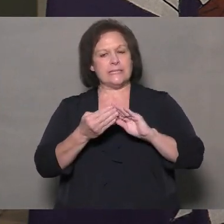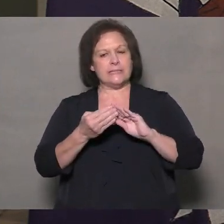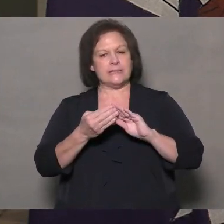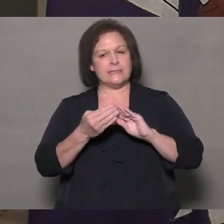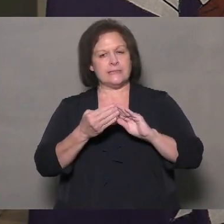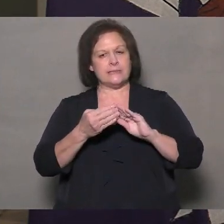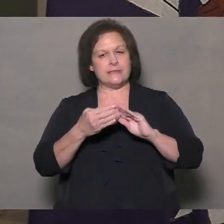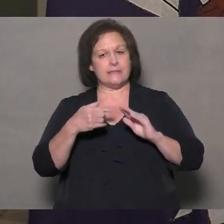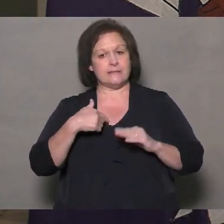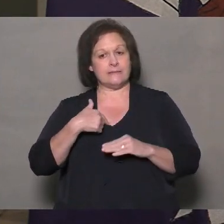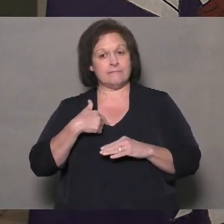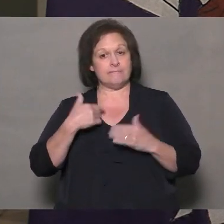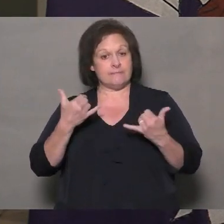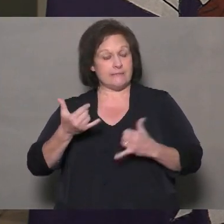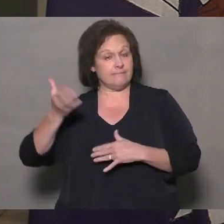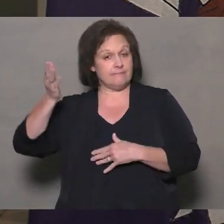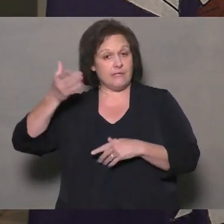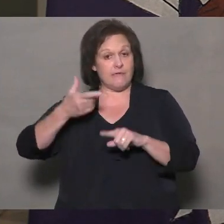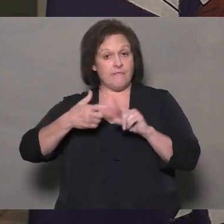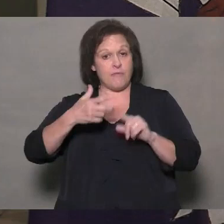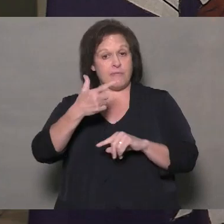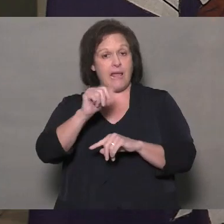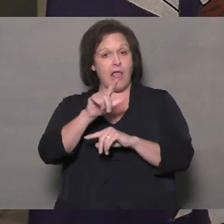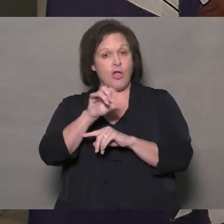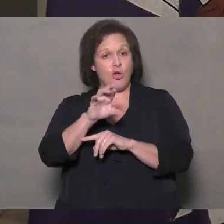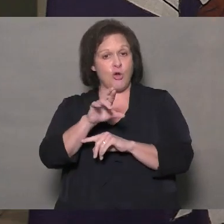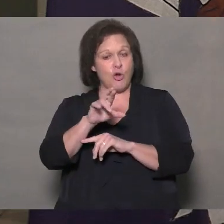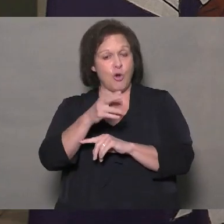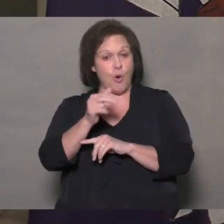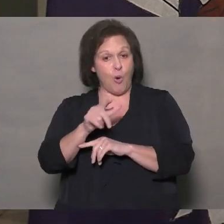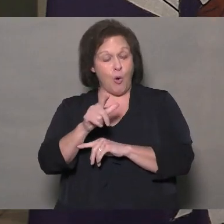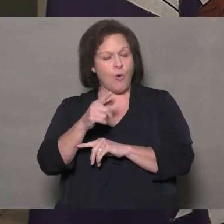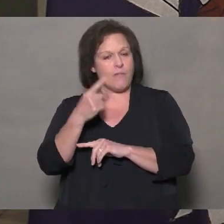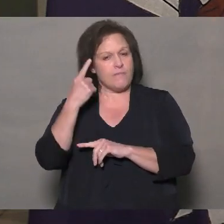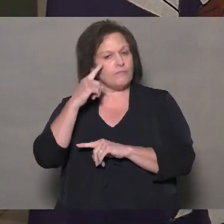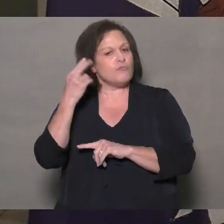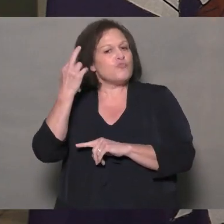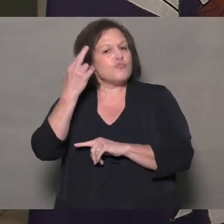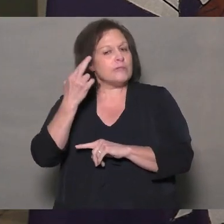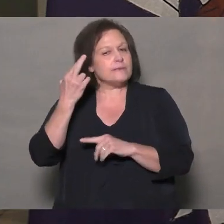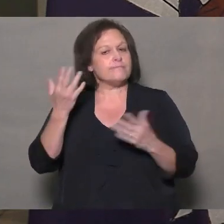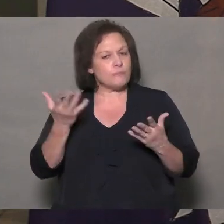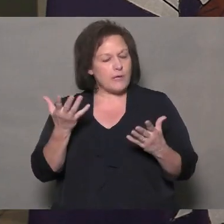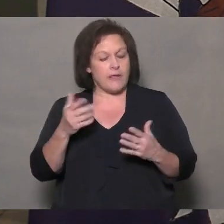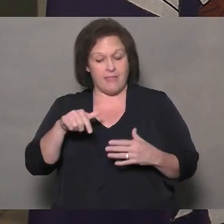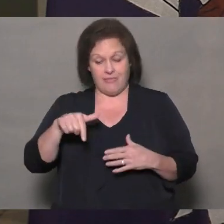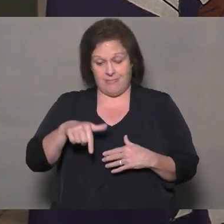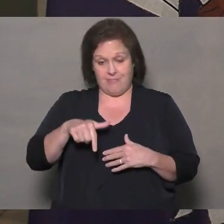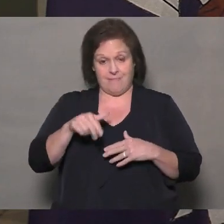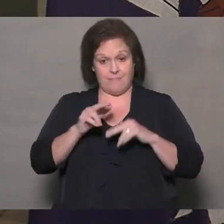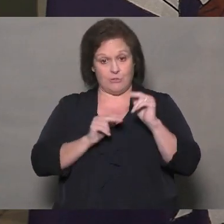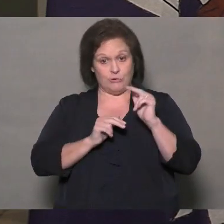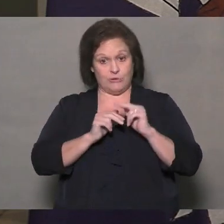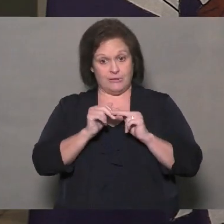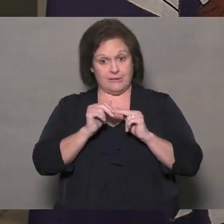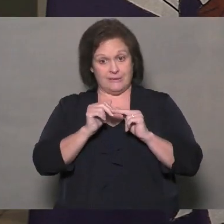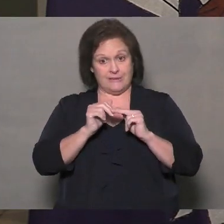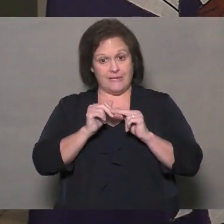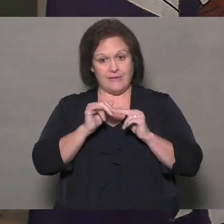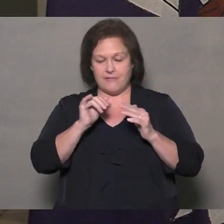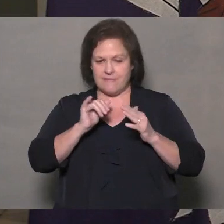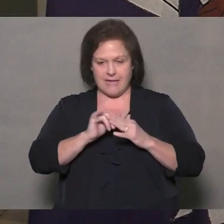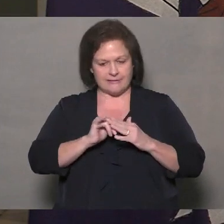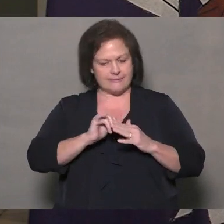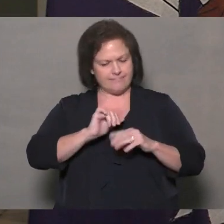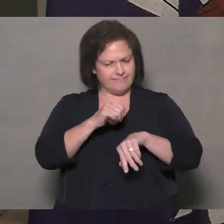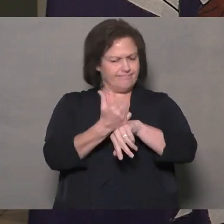I'm speaking to you today from Gallier Hall for a reason. This building was the seat of our city's